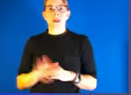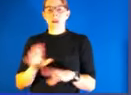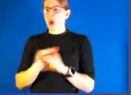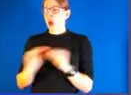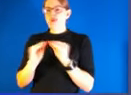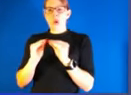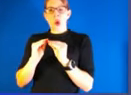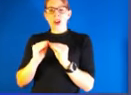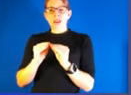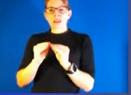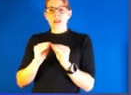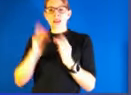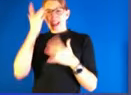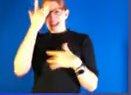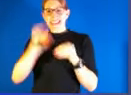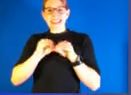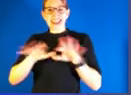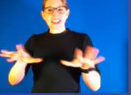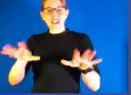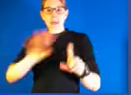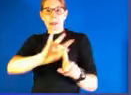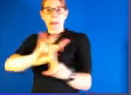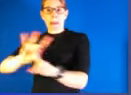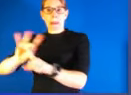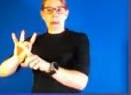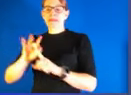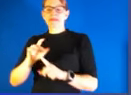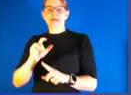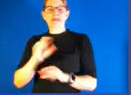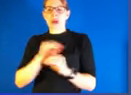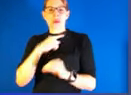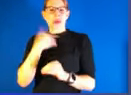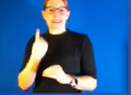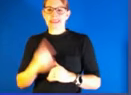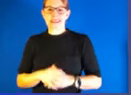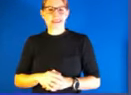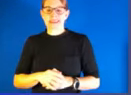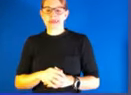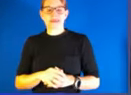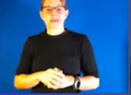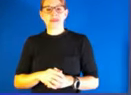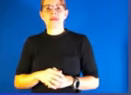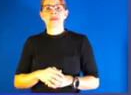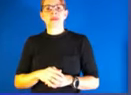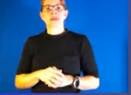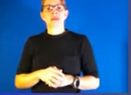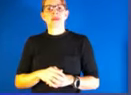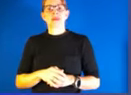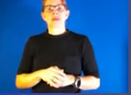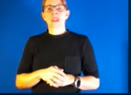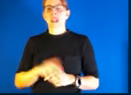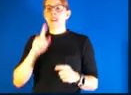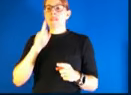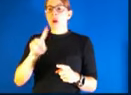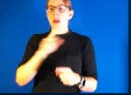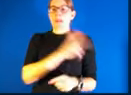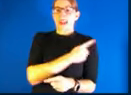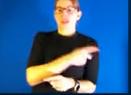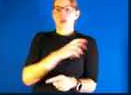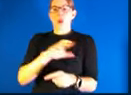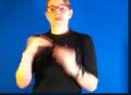contagious or at risk of passing it on to other coworkers or patients. So Dennis wants to know, he has